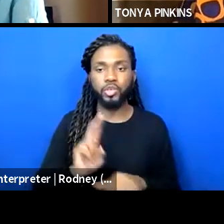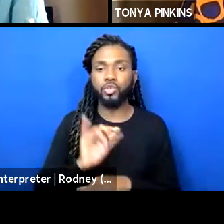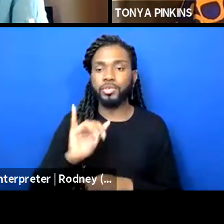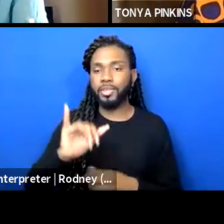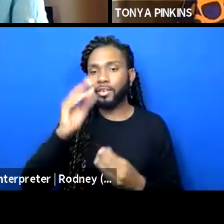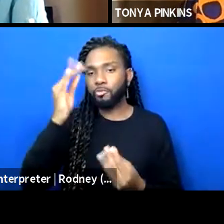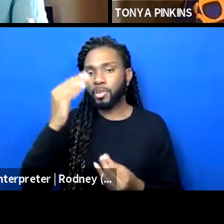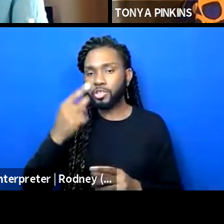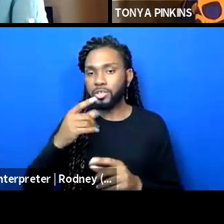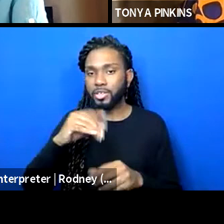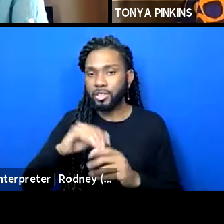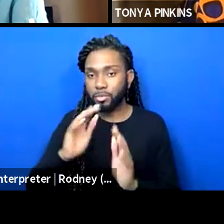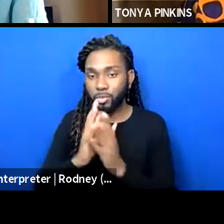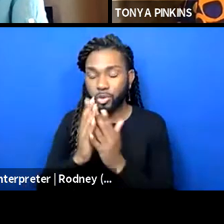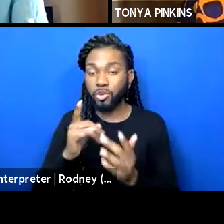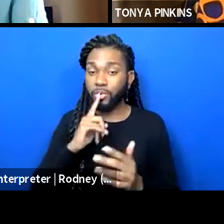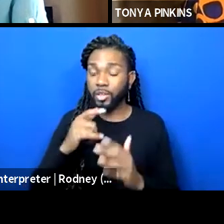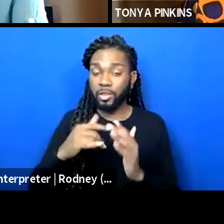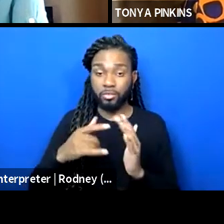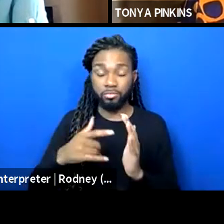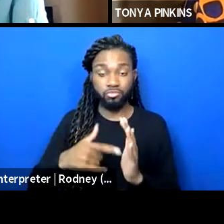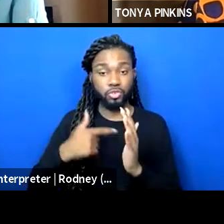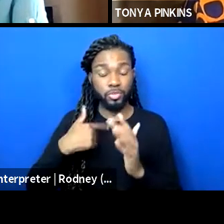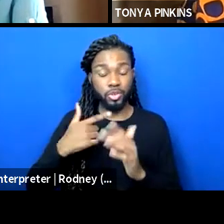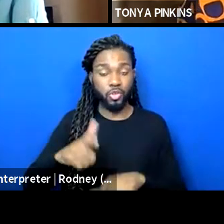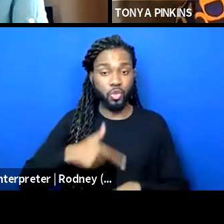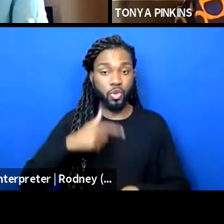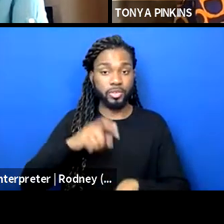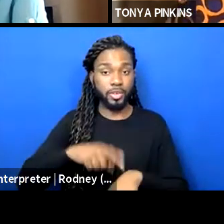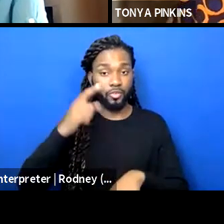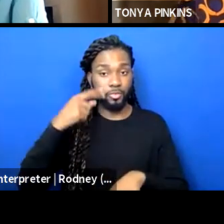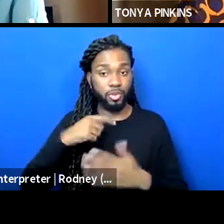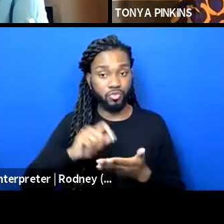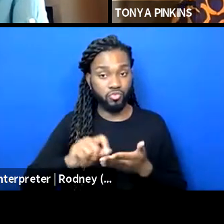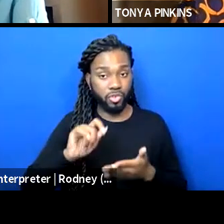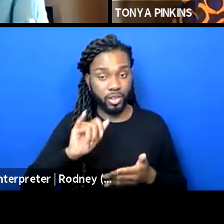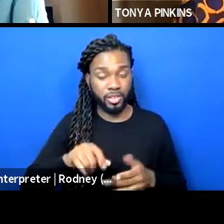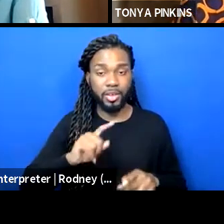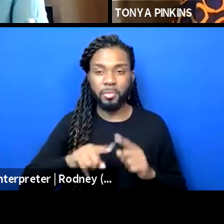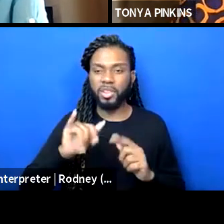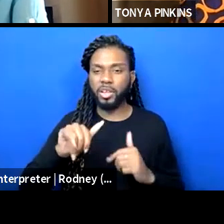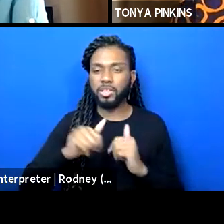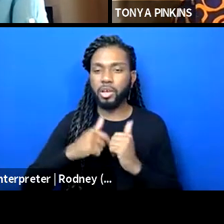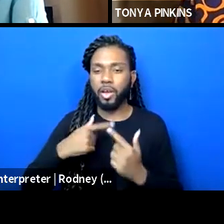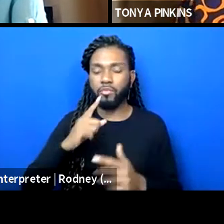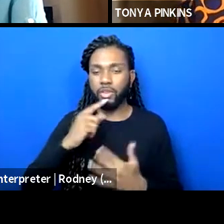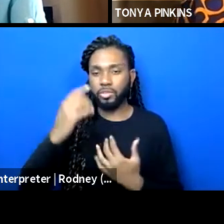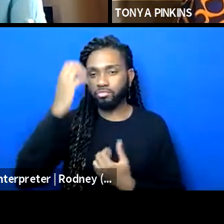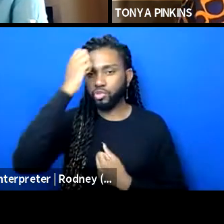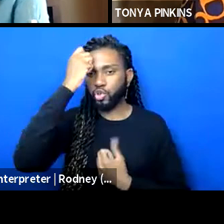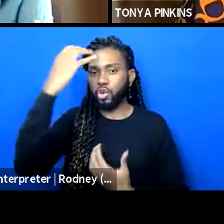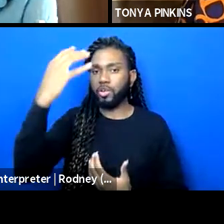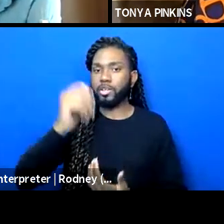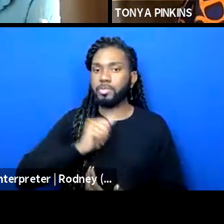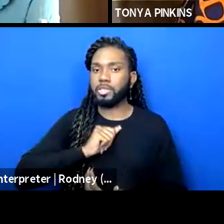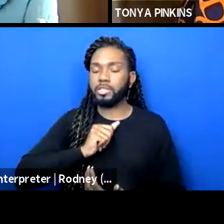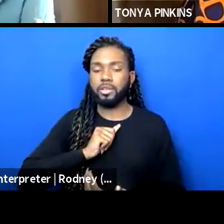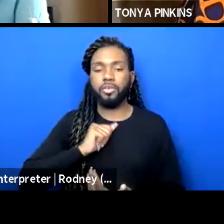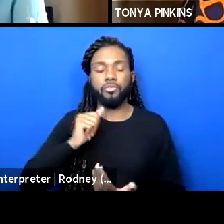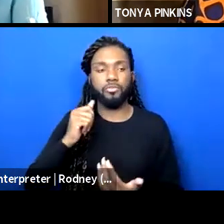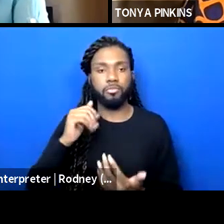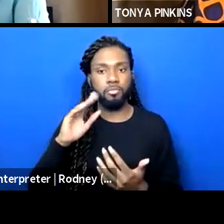very long time to write it, but it was worth it. And that's how I decolonized my mind, so to speak, by learning more